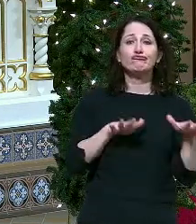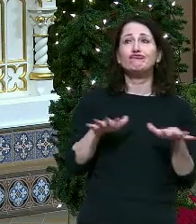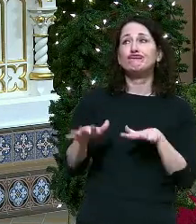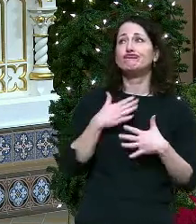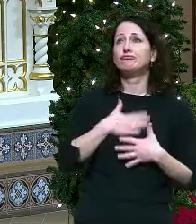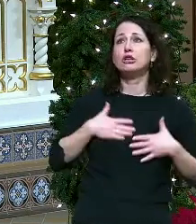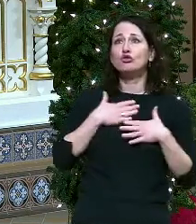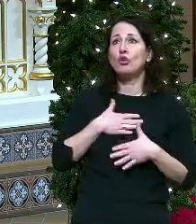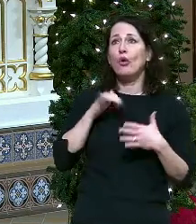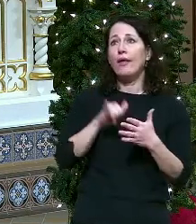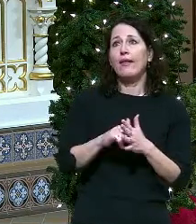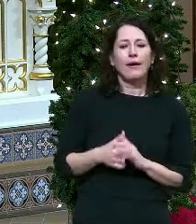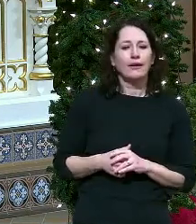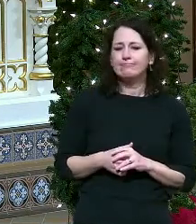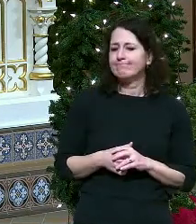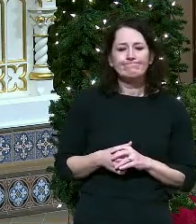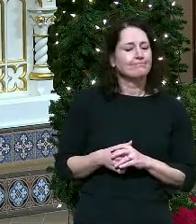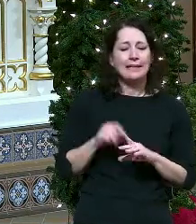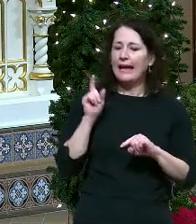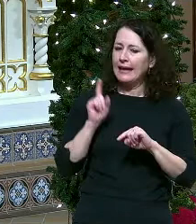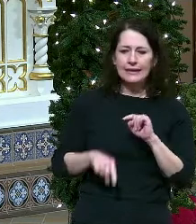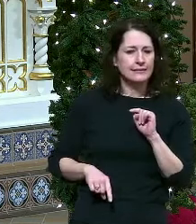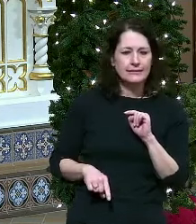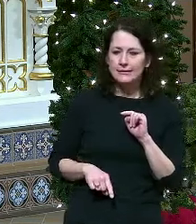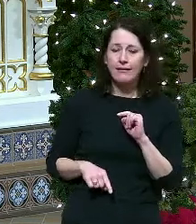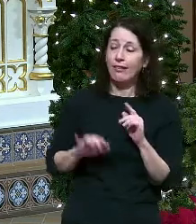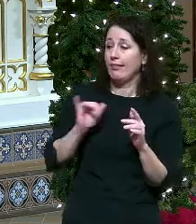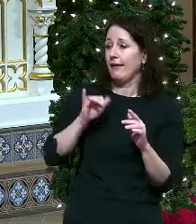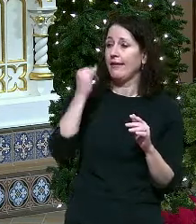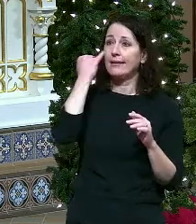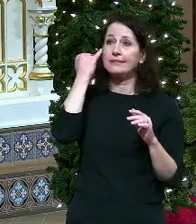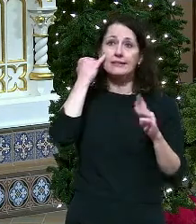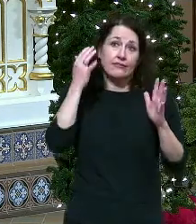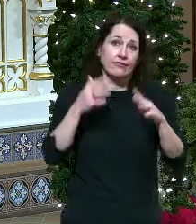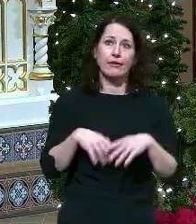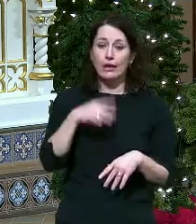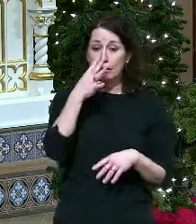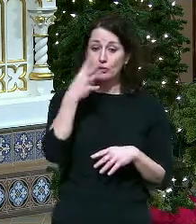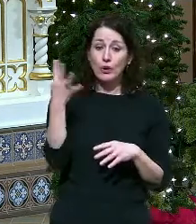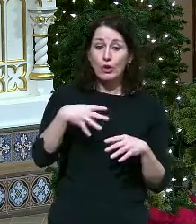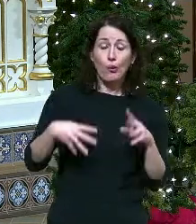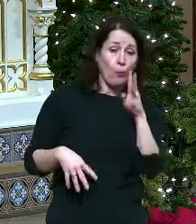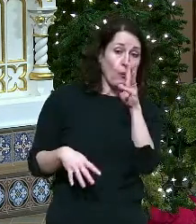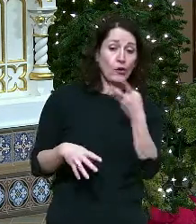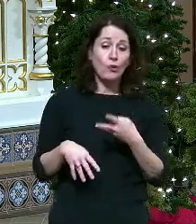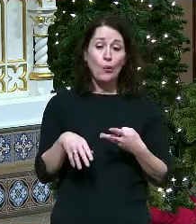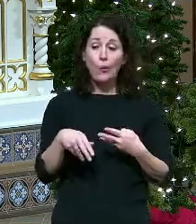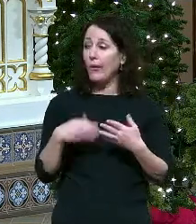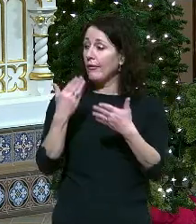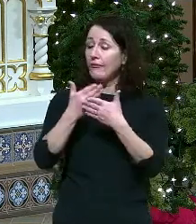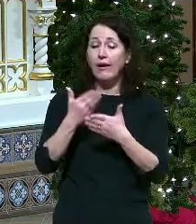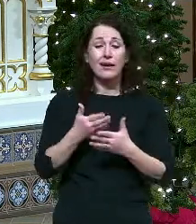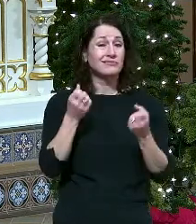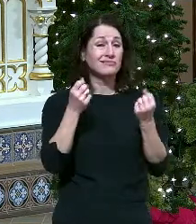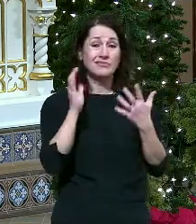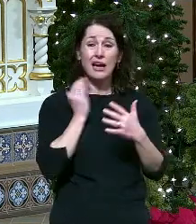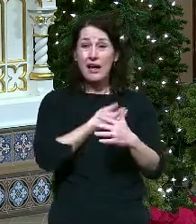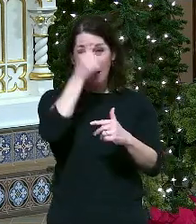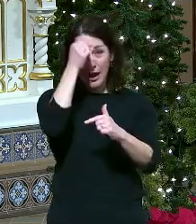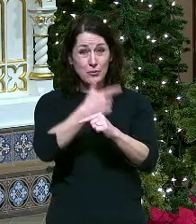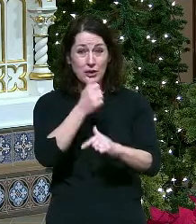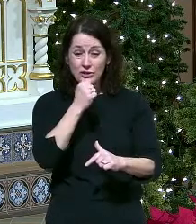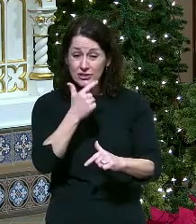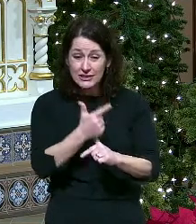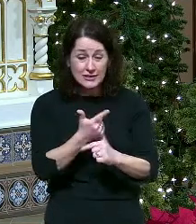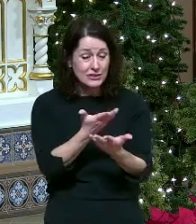it, as we could somehow disregard the fact that many of our brothers and